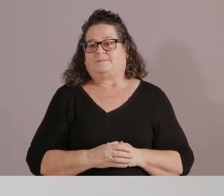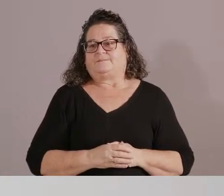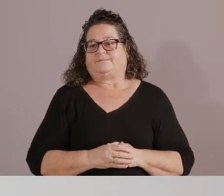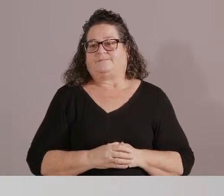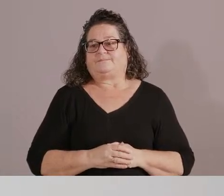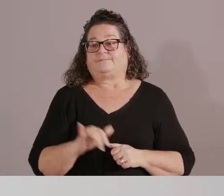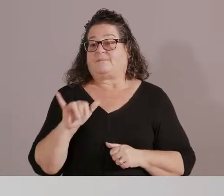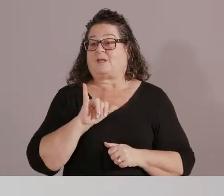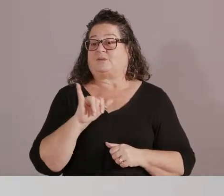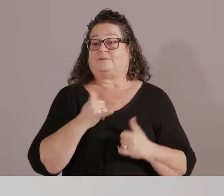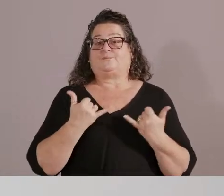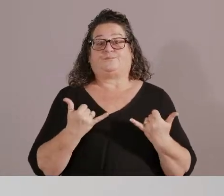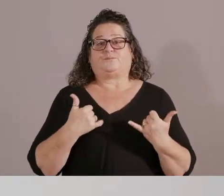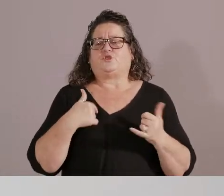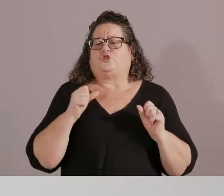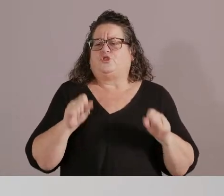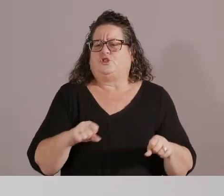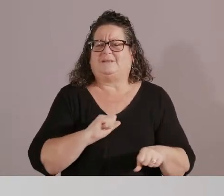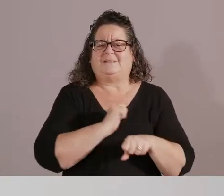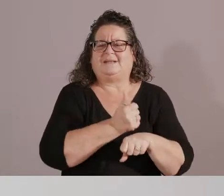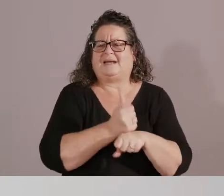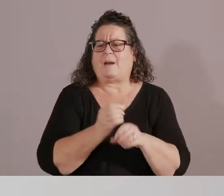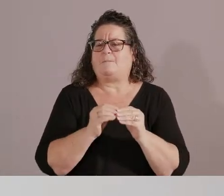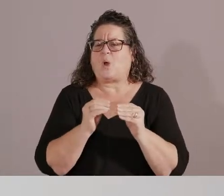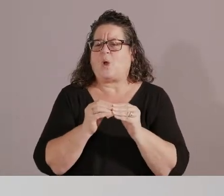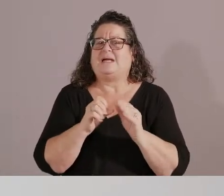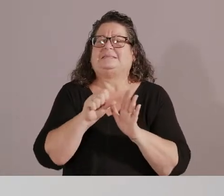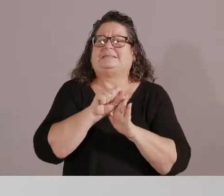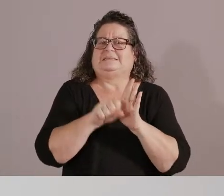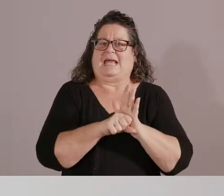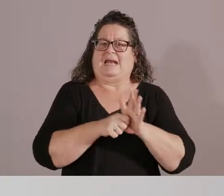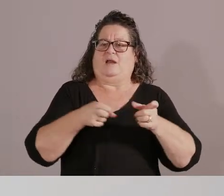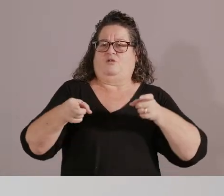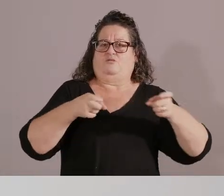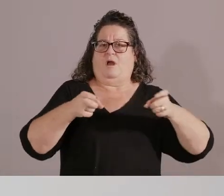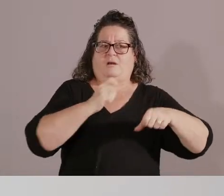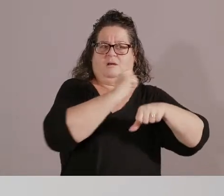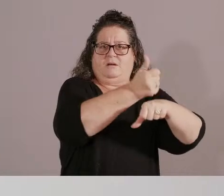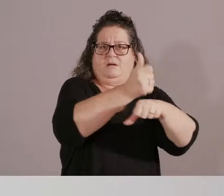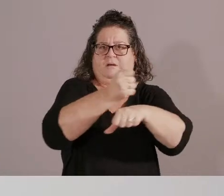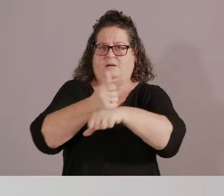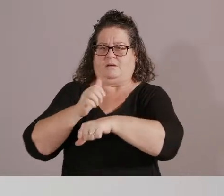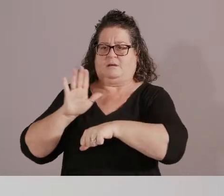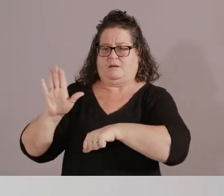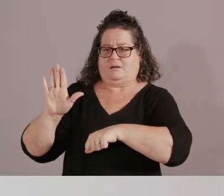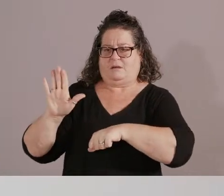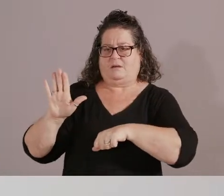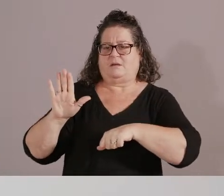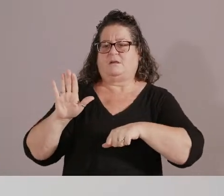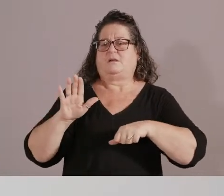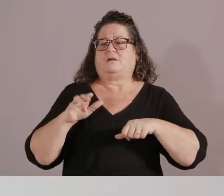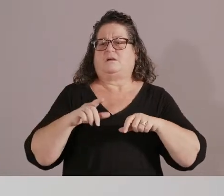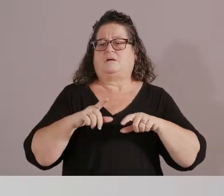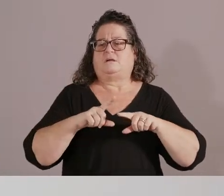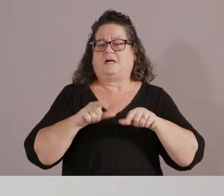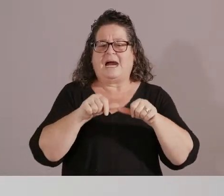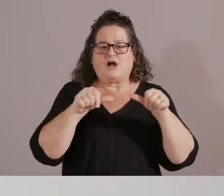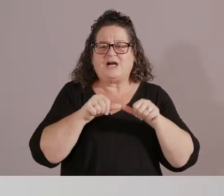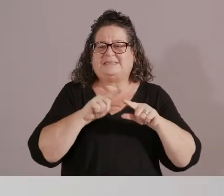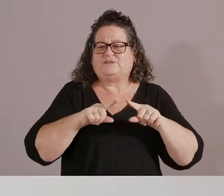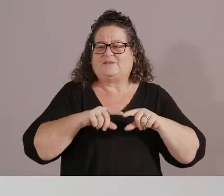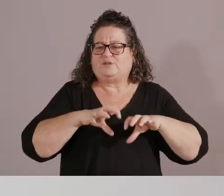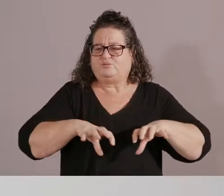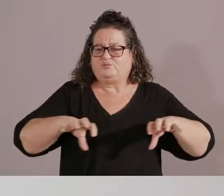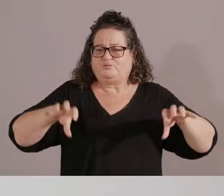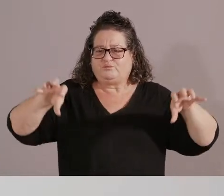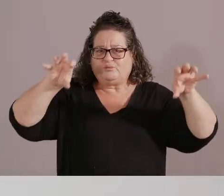pods in Coconino, Pima, Yuma, La Paz, if we had the doses to do. We set up, from the time